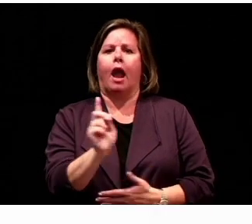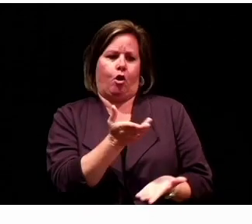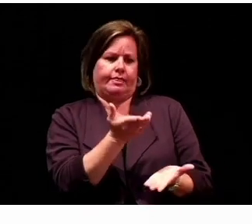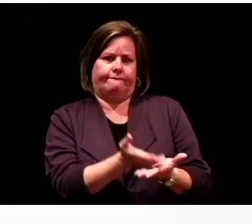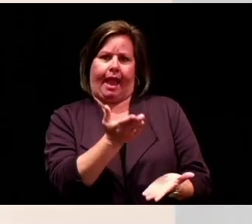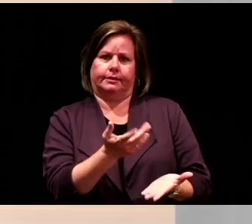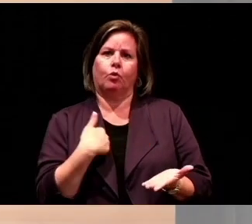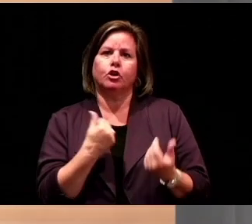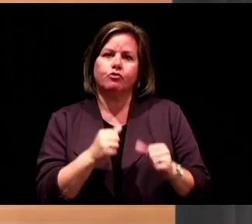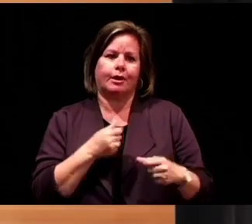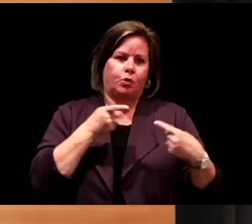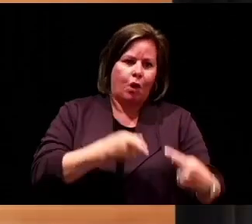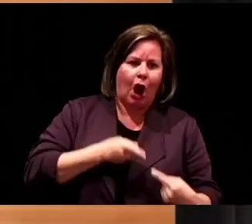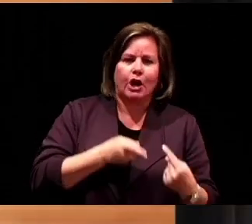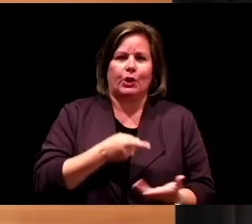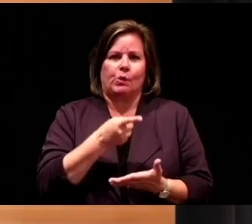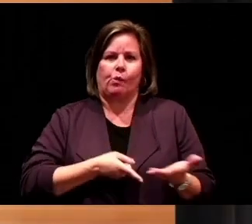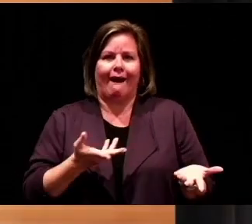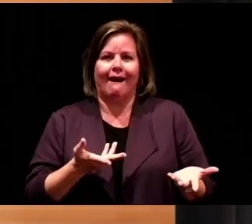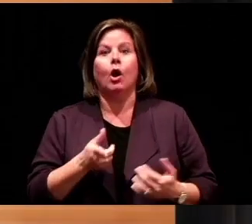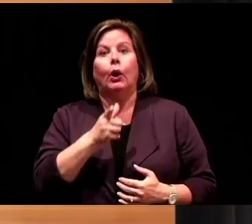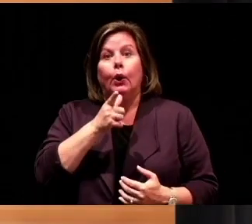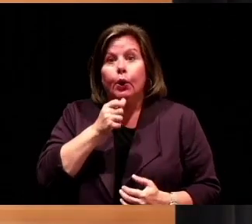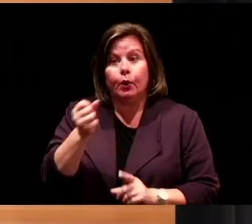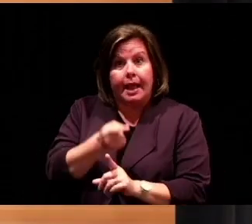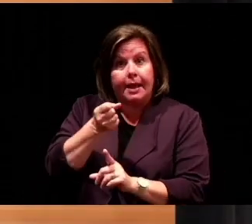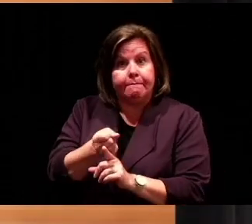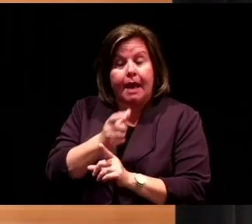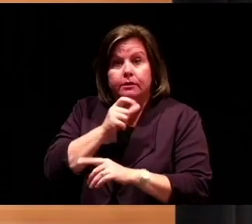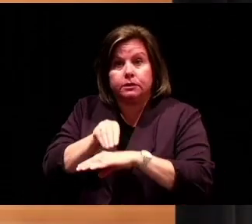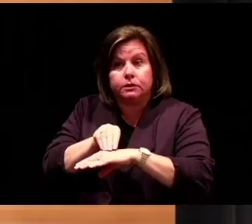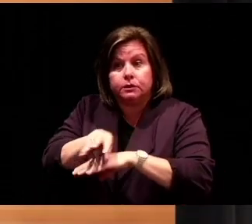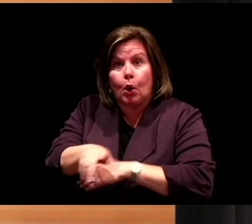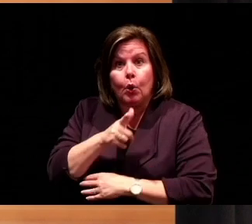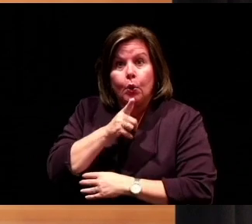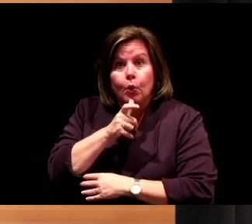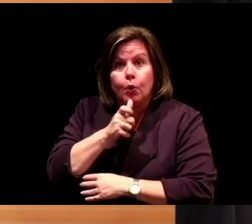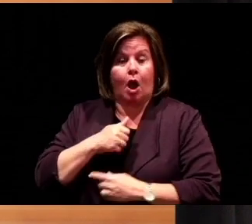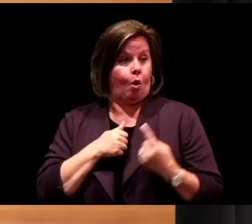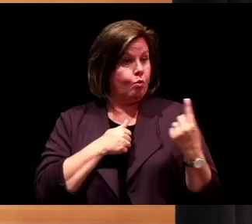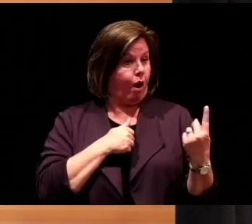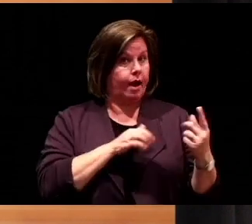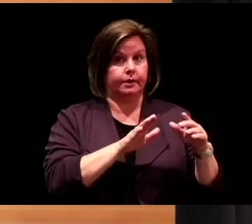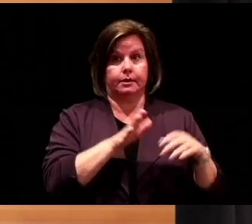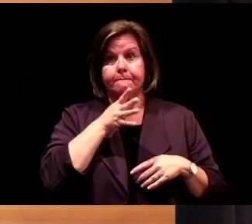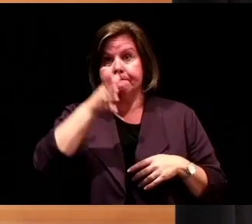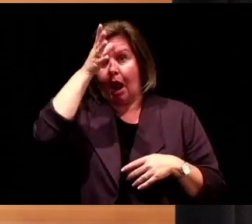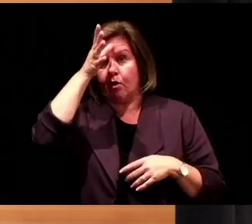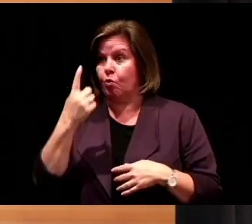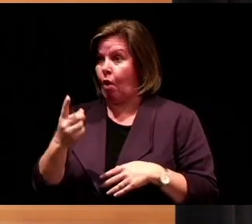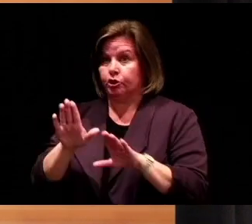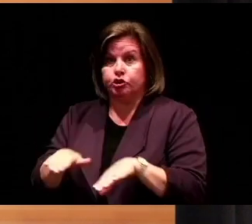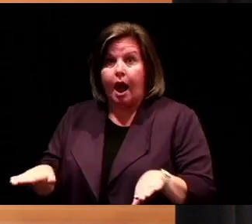grand families. We've seen that term thrown around. There's so many intergenerational families these days, and all of those families are